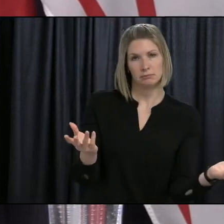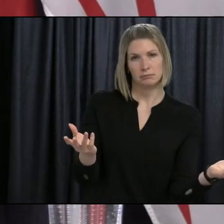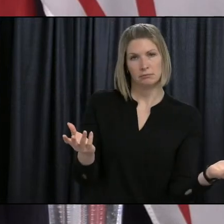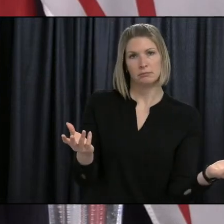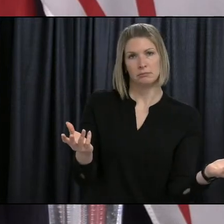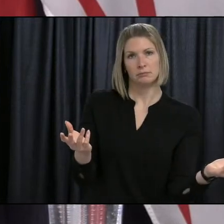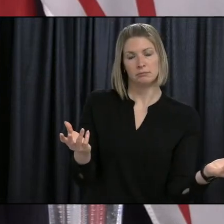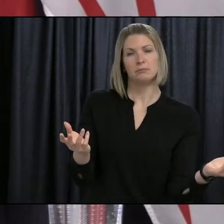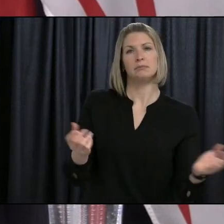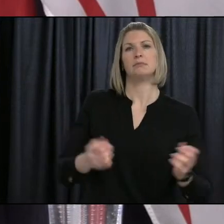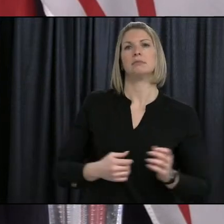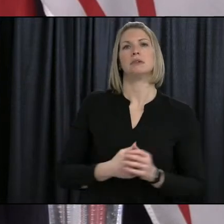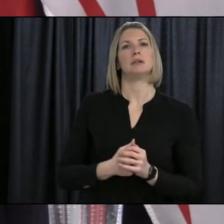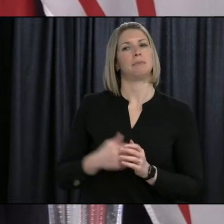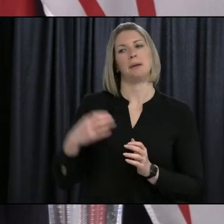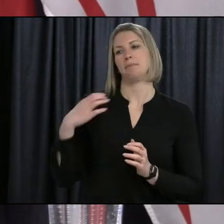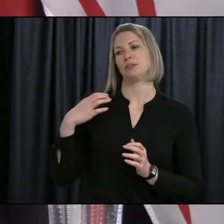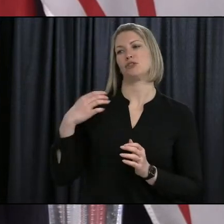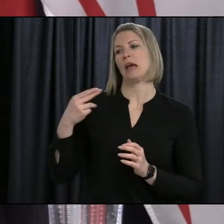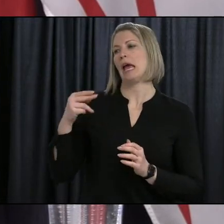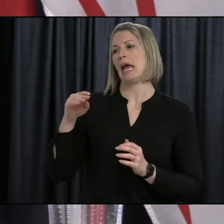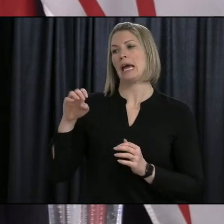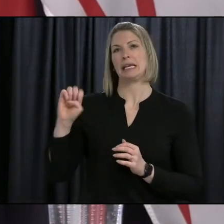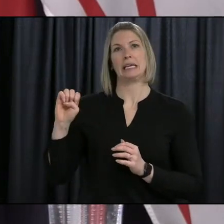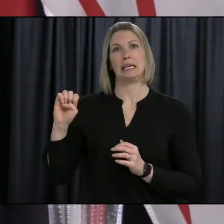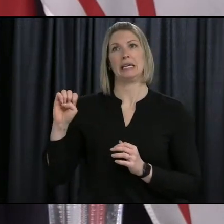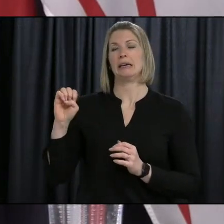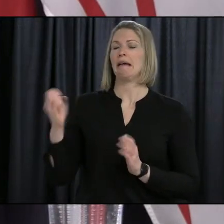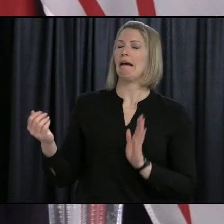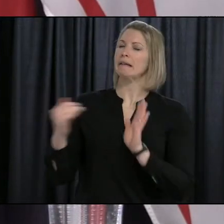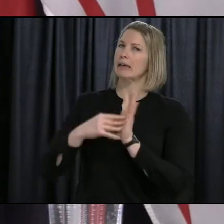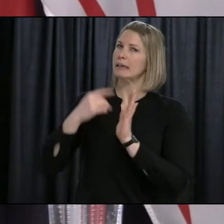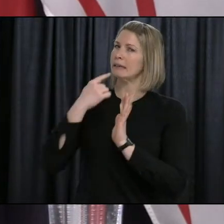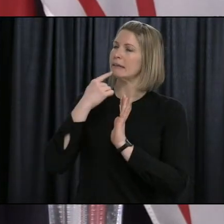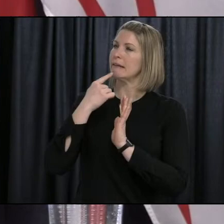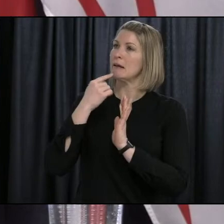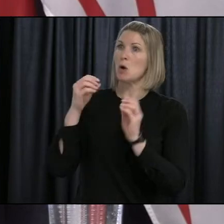Haggie has said over and over again, becomes more robust.